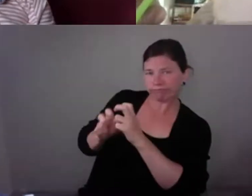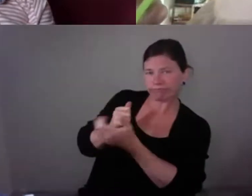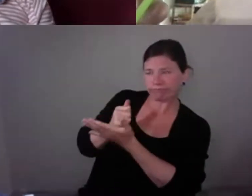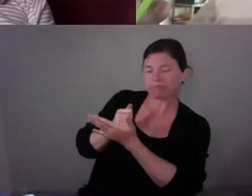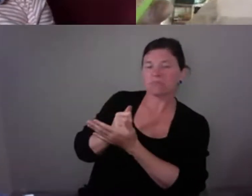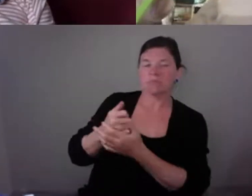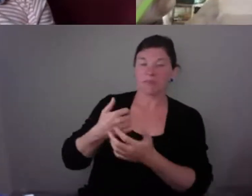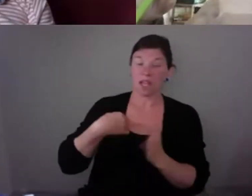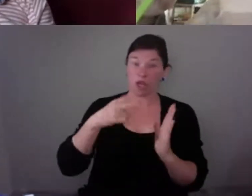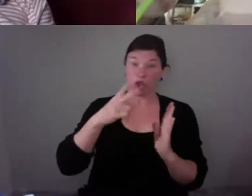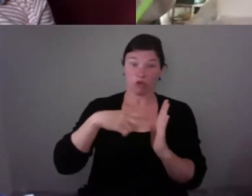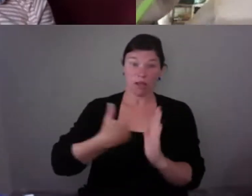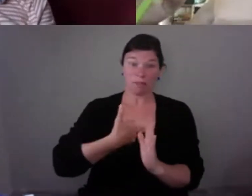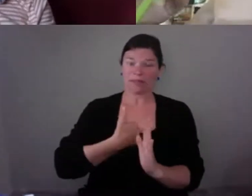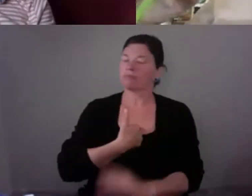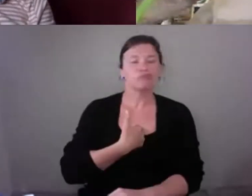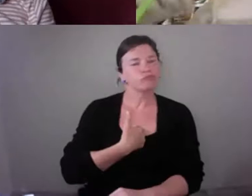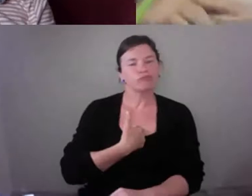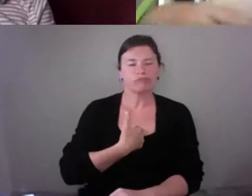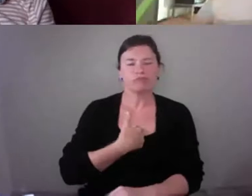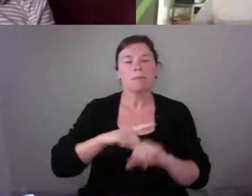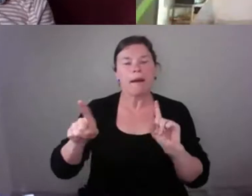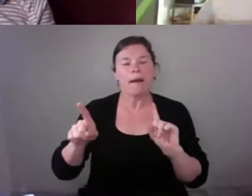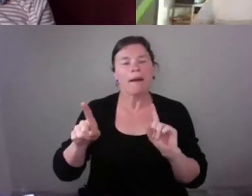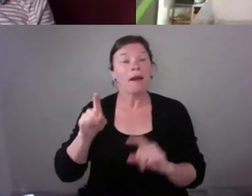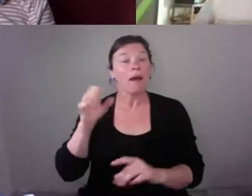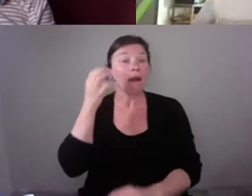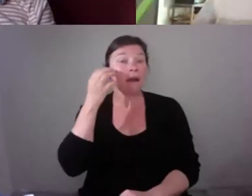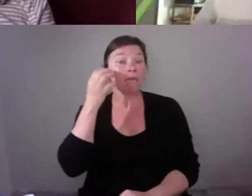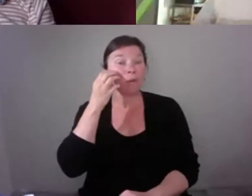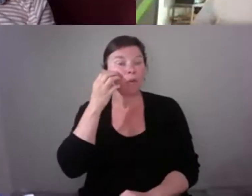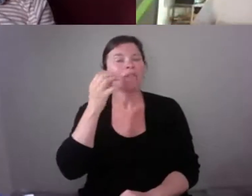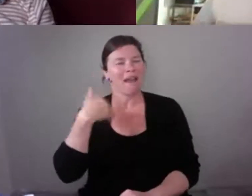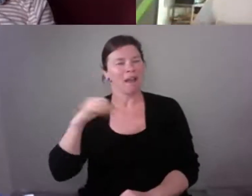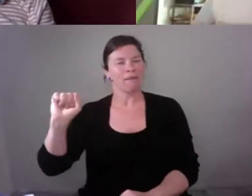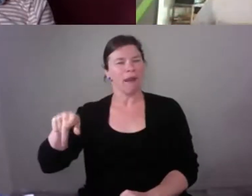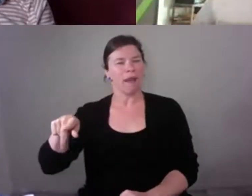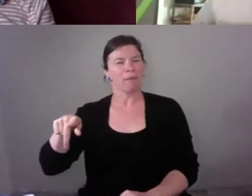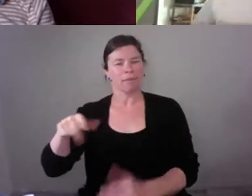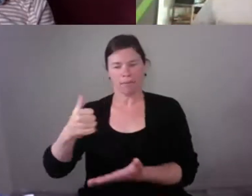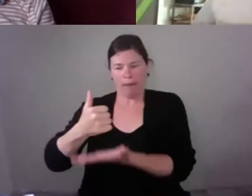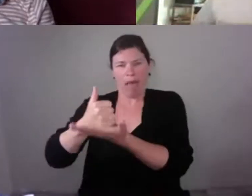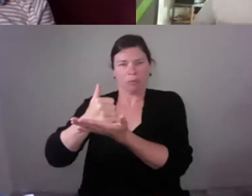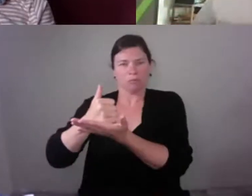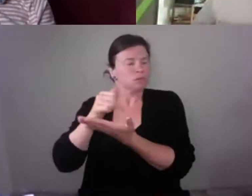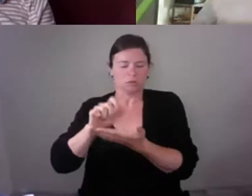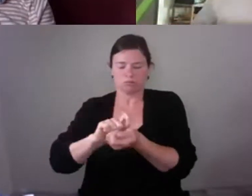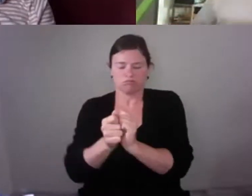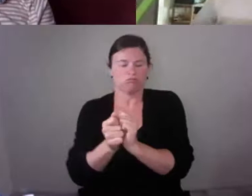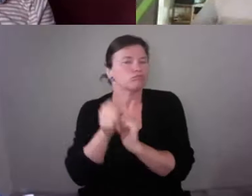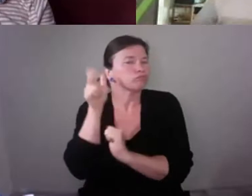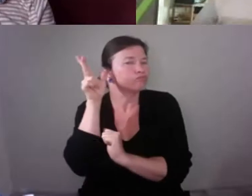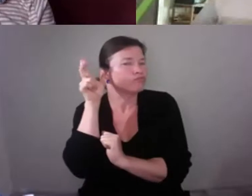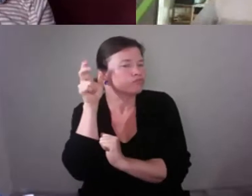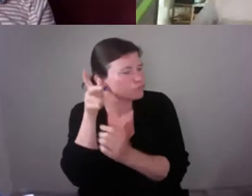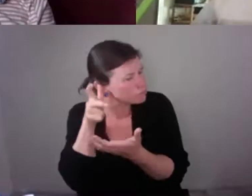have technology on my iPhone that when I saw your text message, I could listen to it, and I